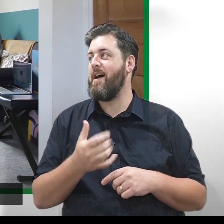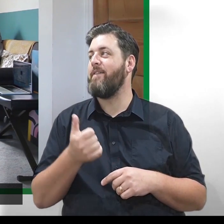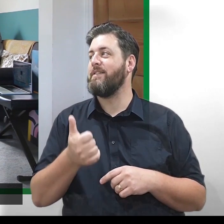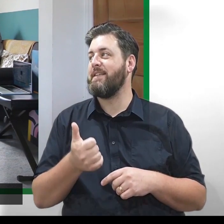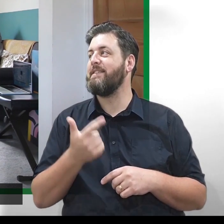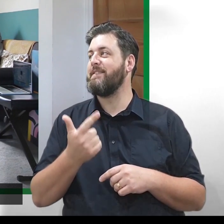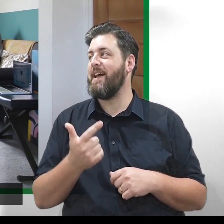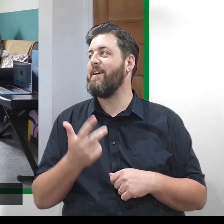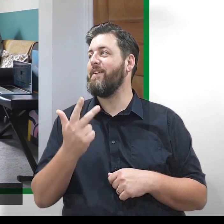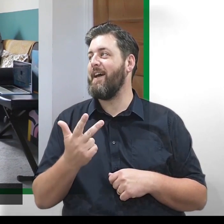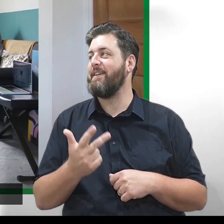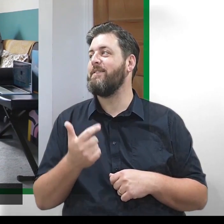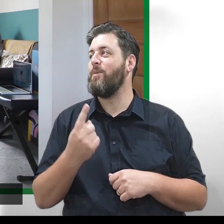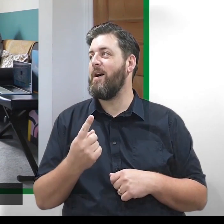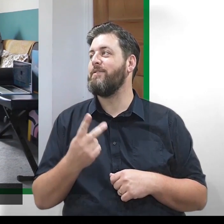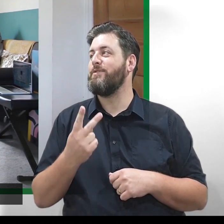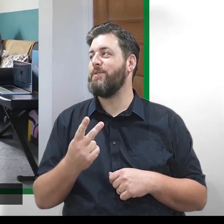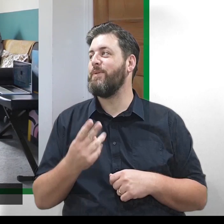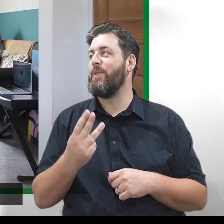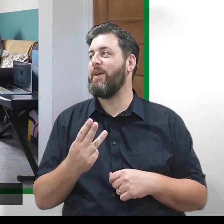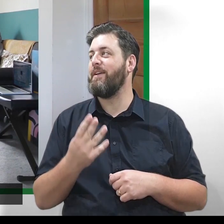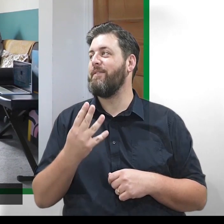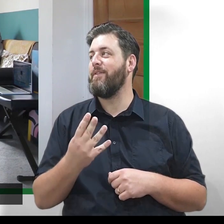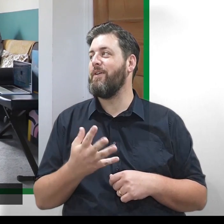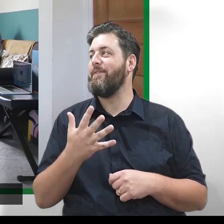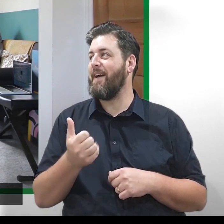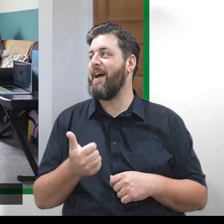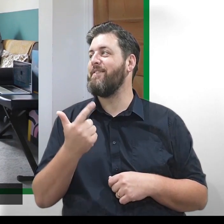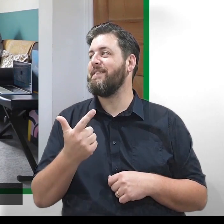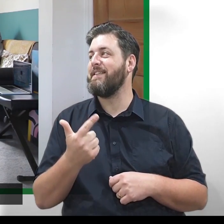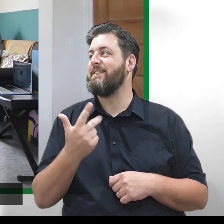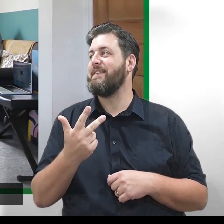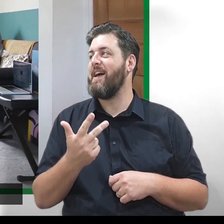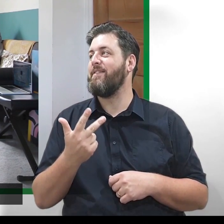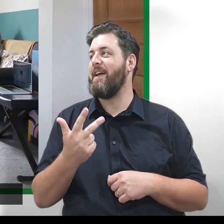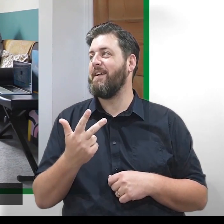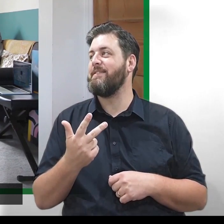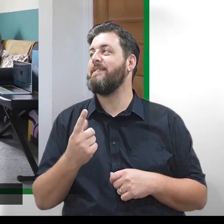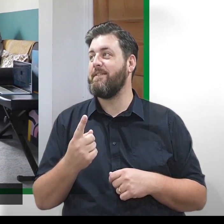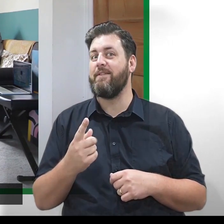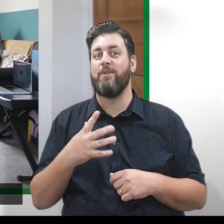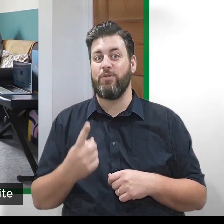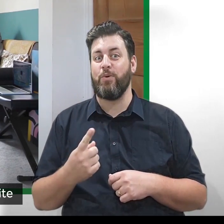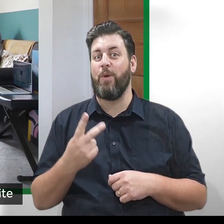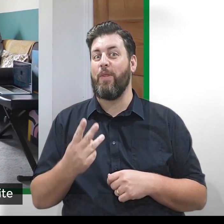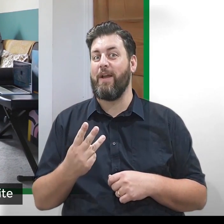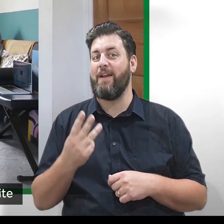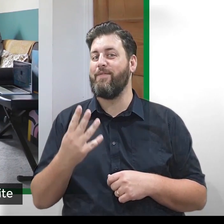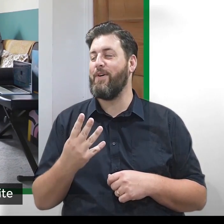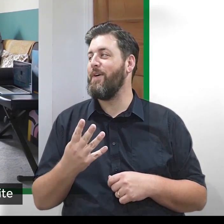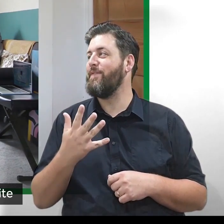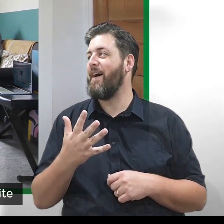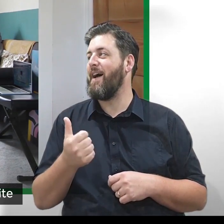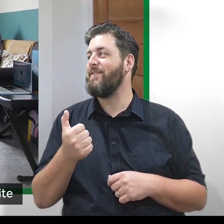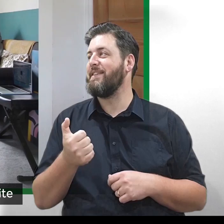2, 3, 4, 5, 6, 7, 8. 1, 2, 3, 4, 5, 6, 7, goalkeeper.